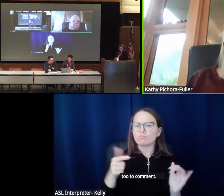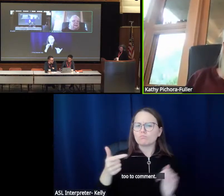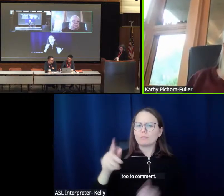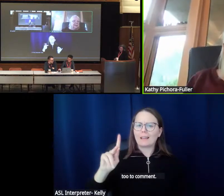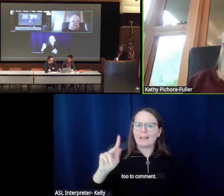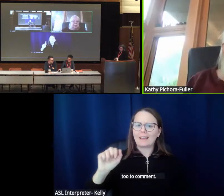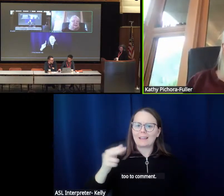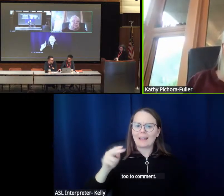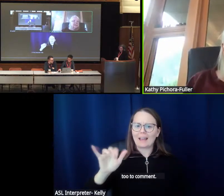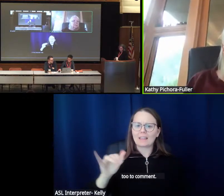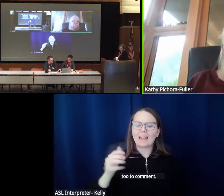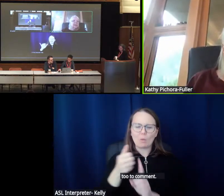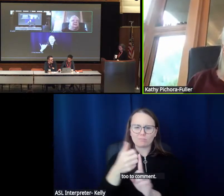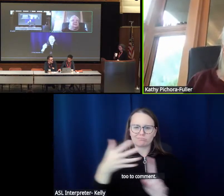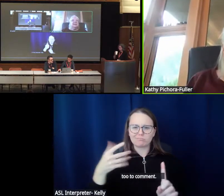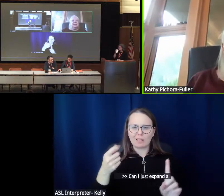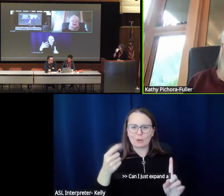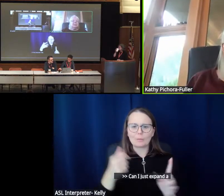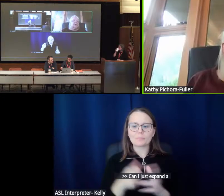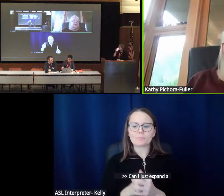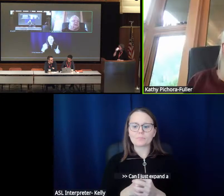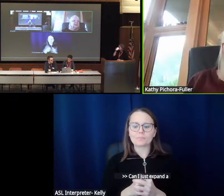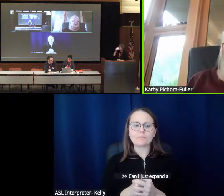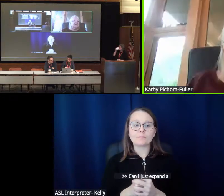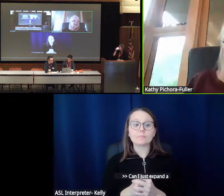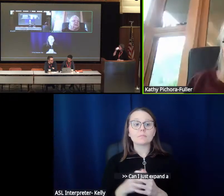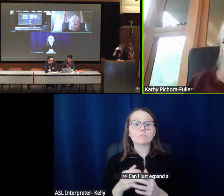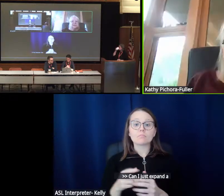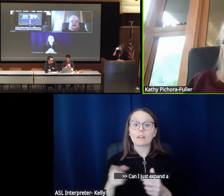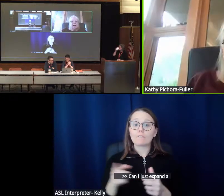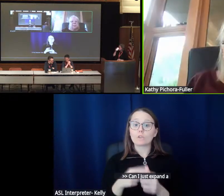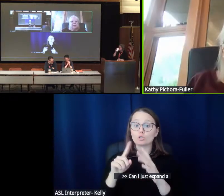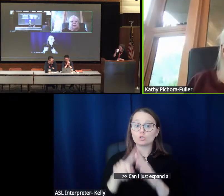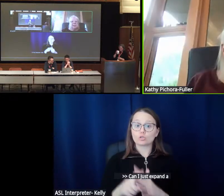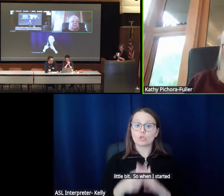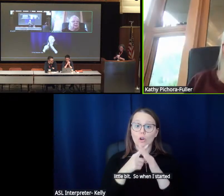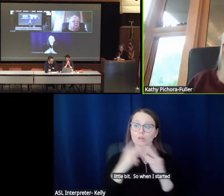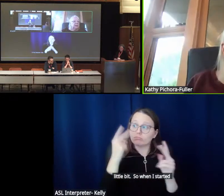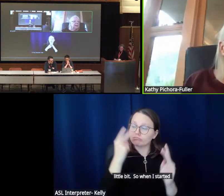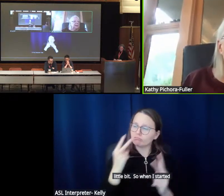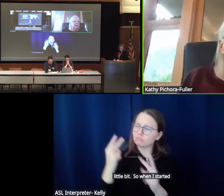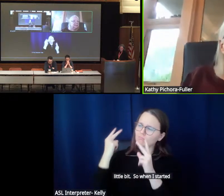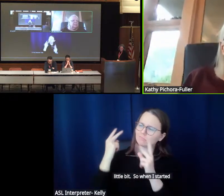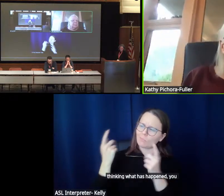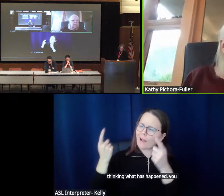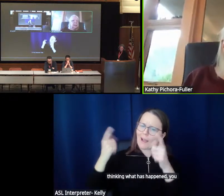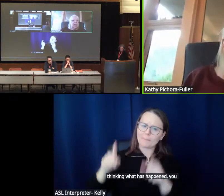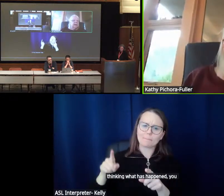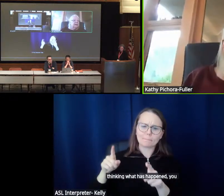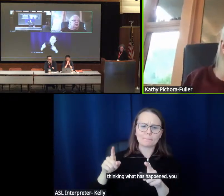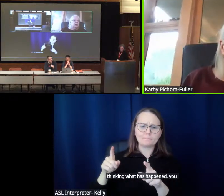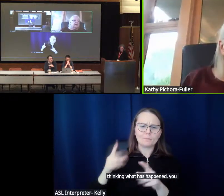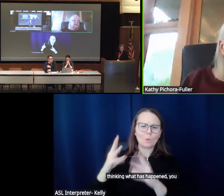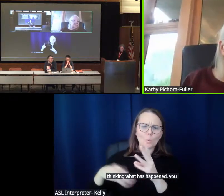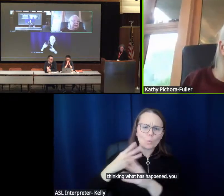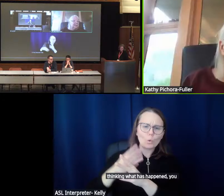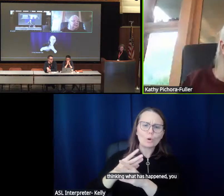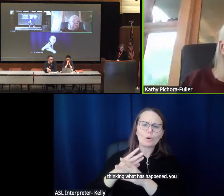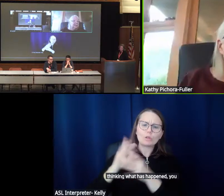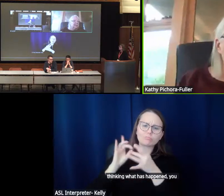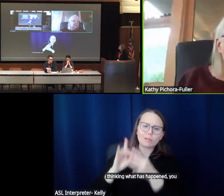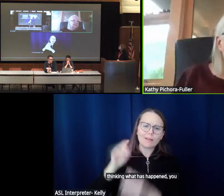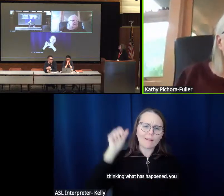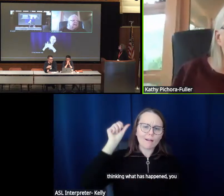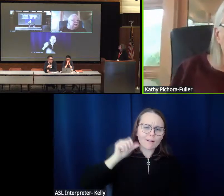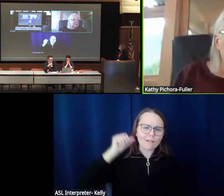expand a little bit? So when I started thinking what has happened, in the world of audiology,